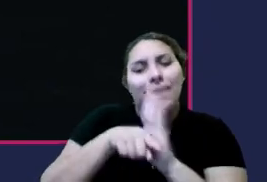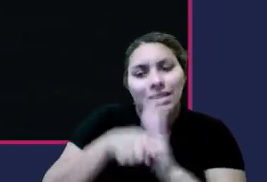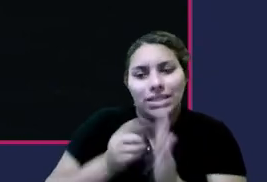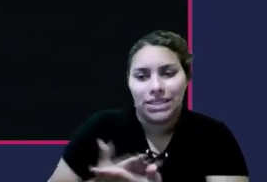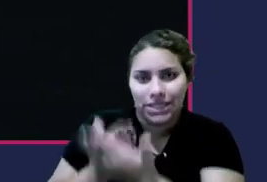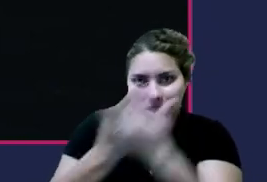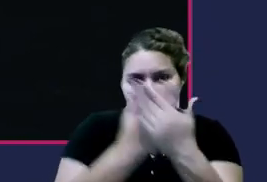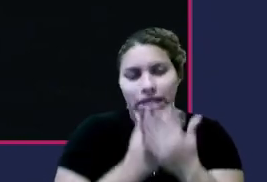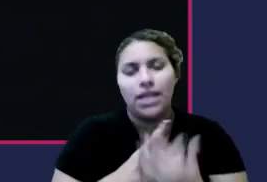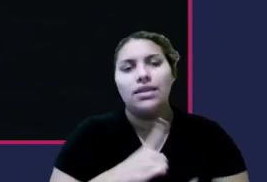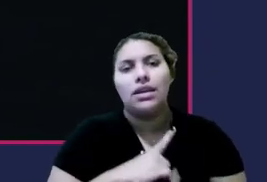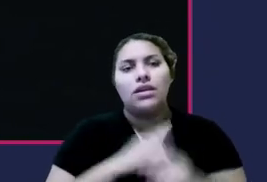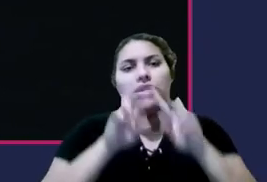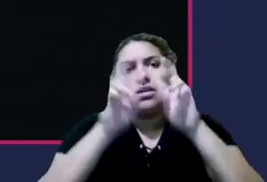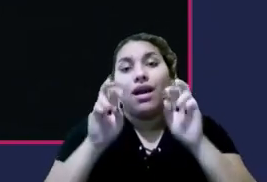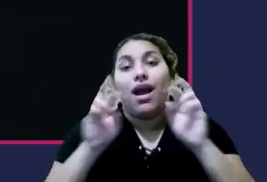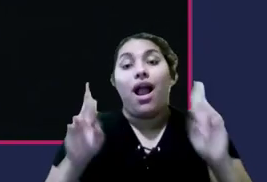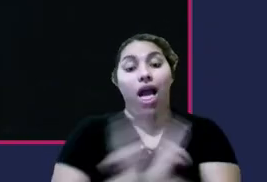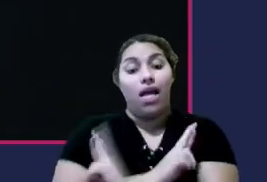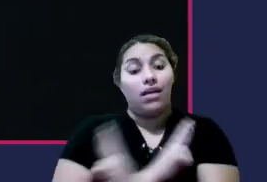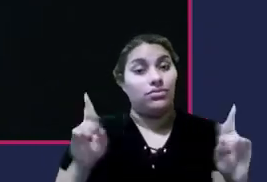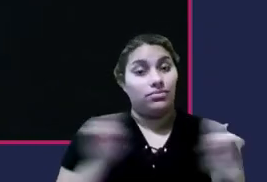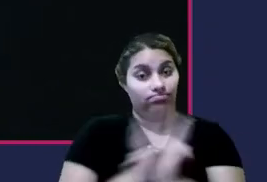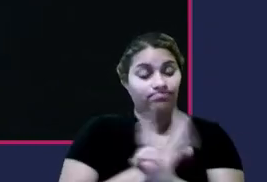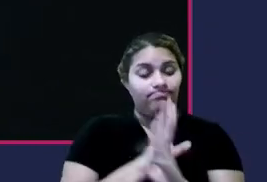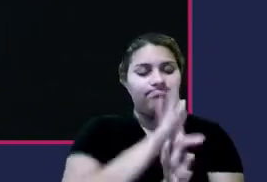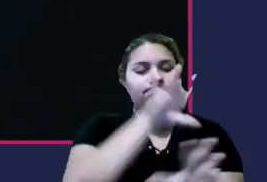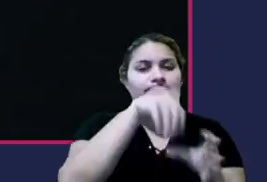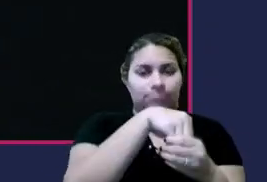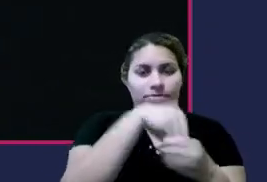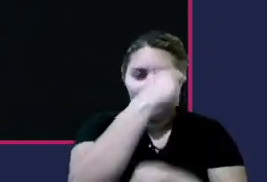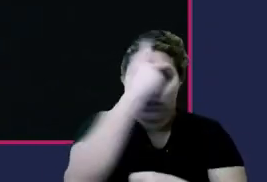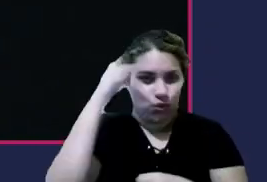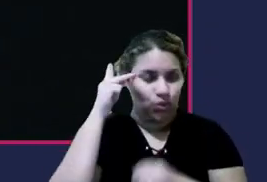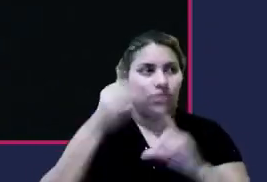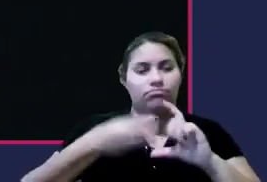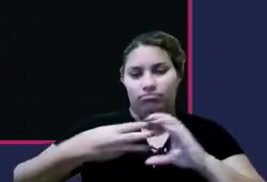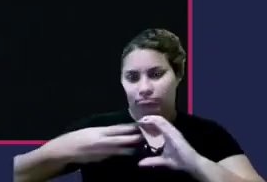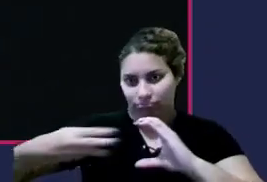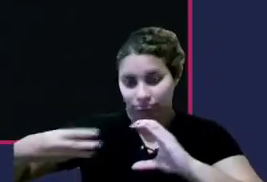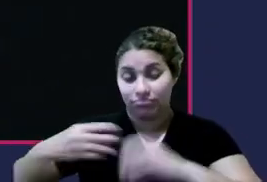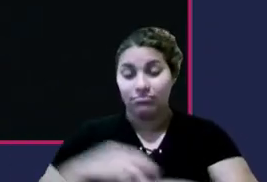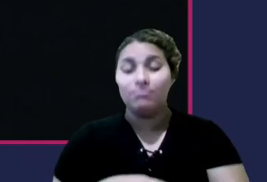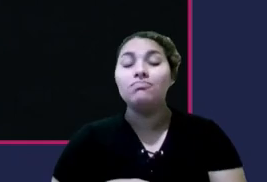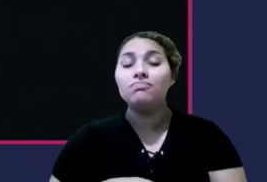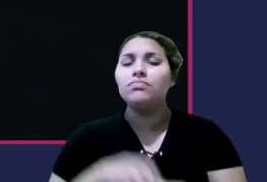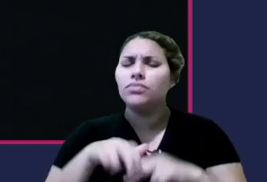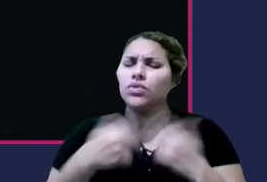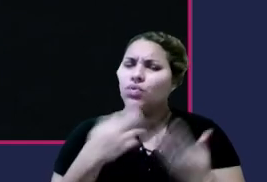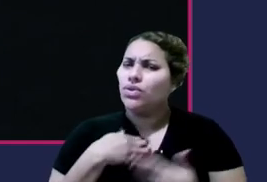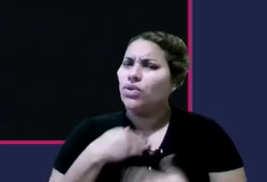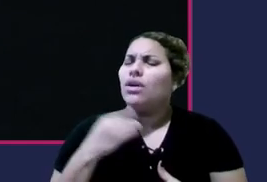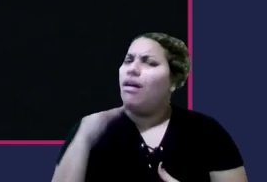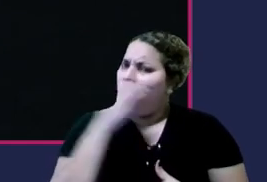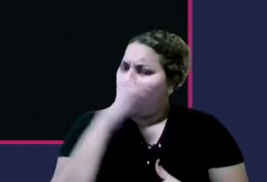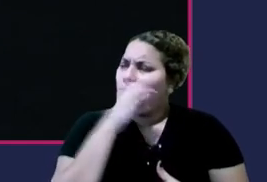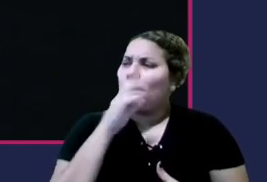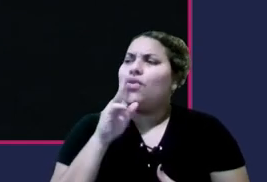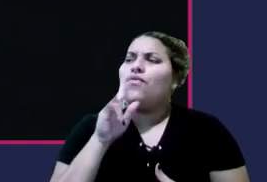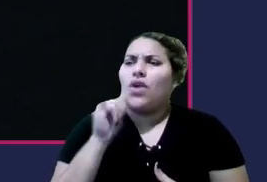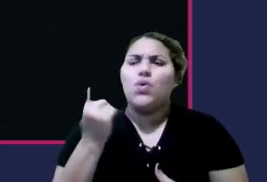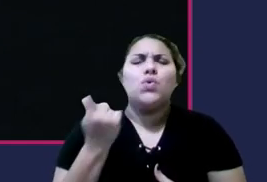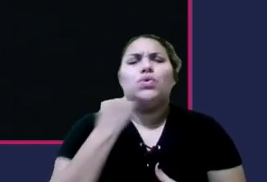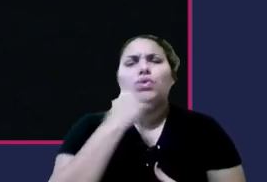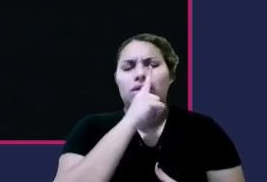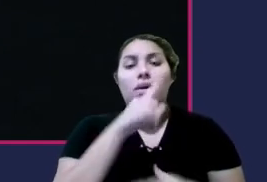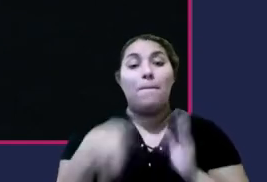a research center related to rare disease. Now, soon,